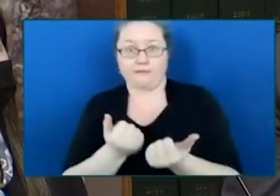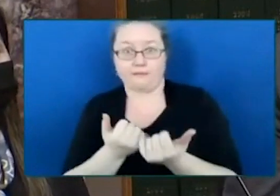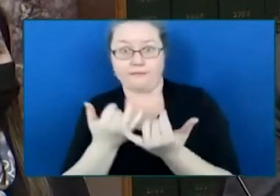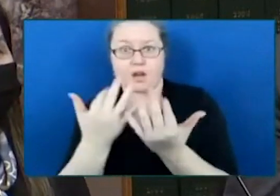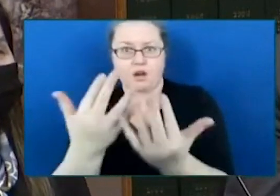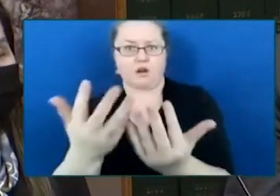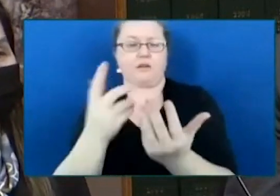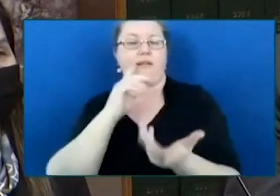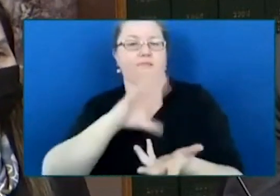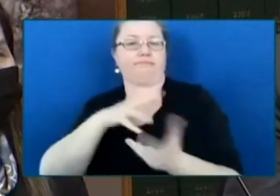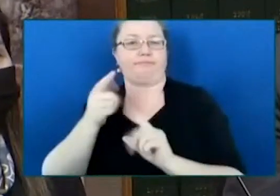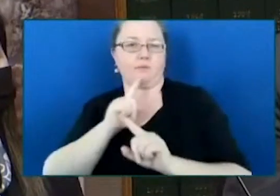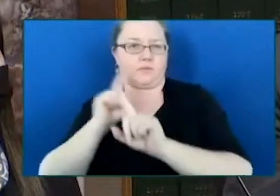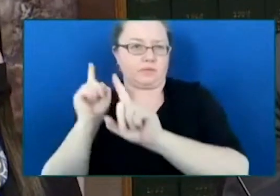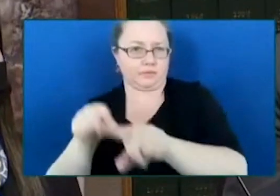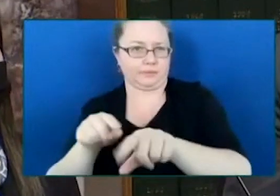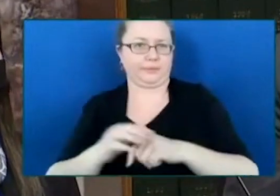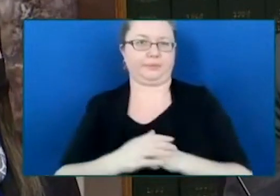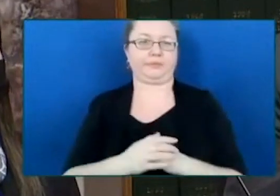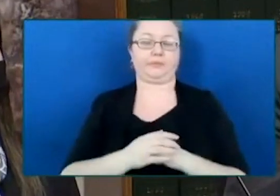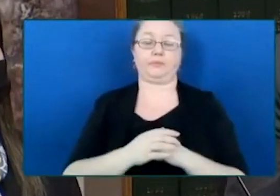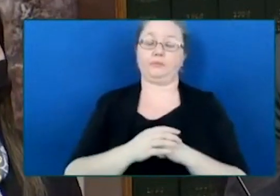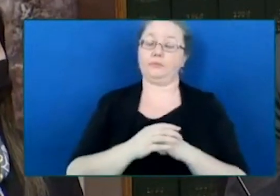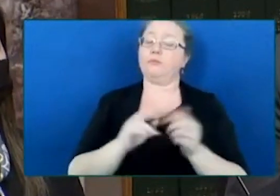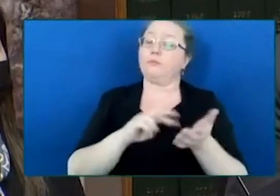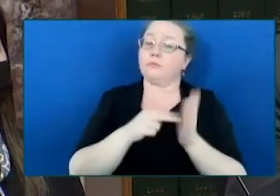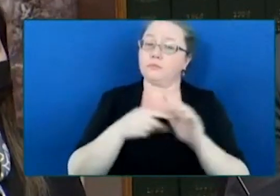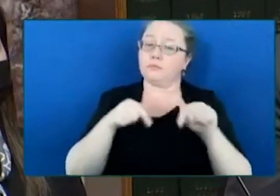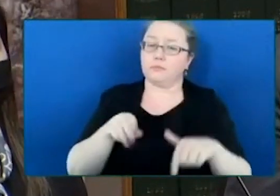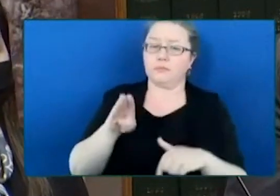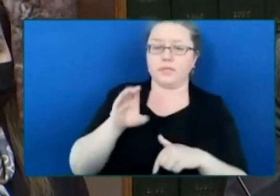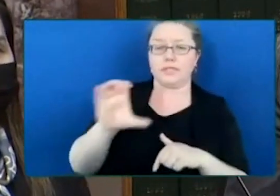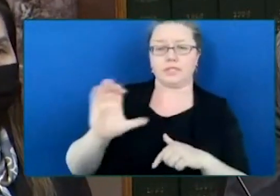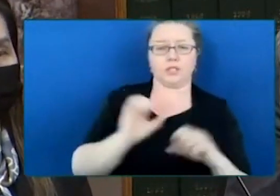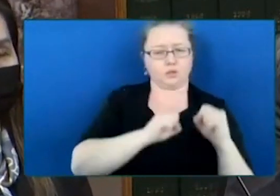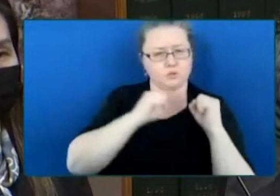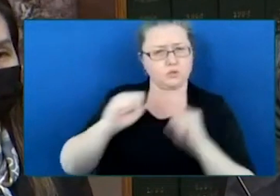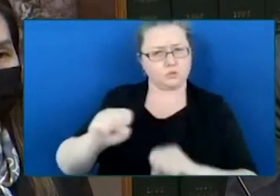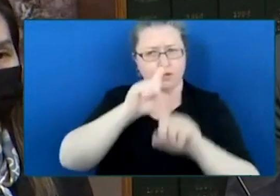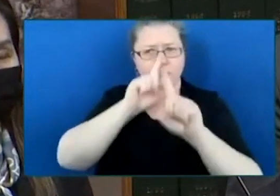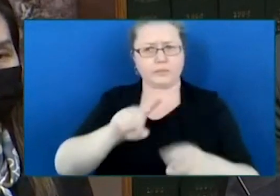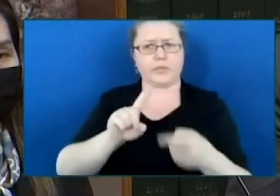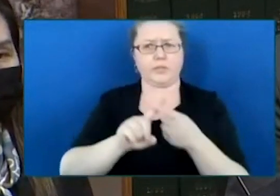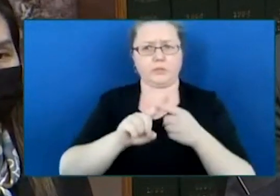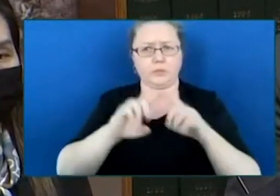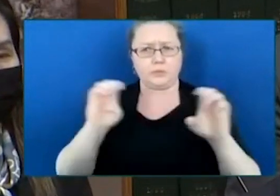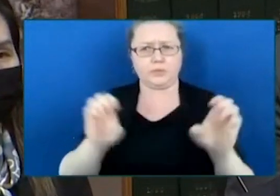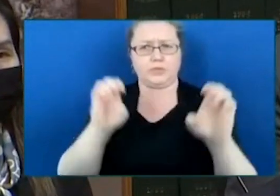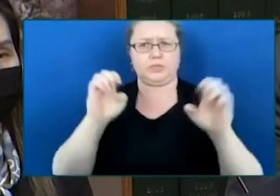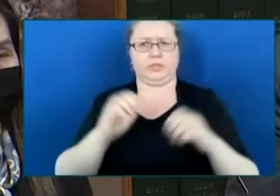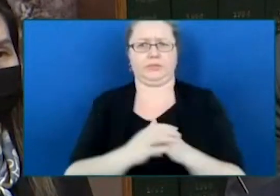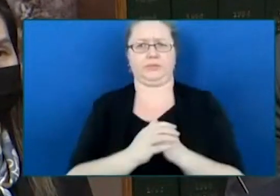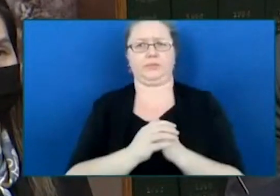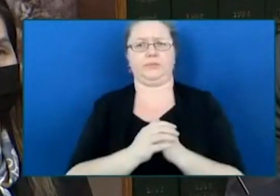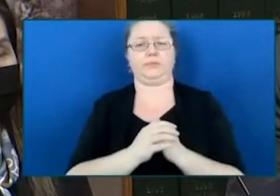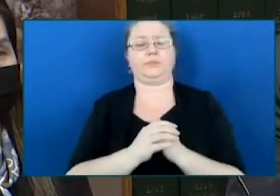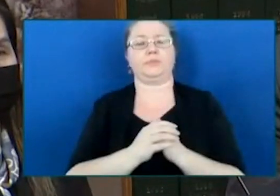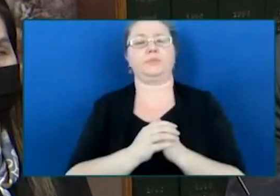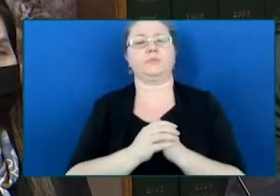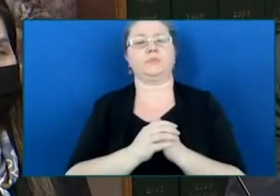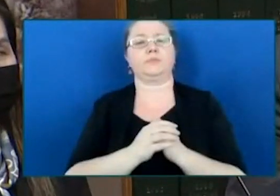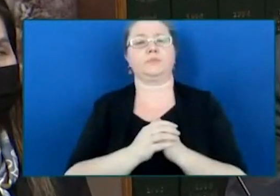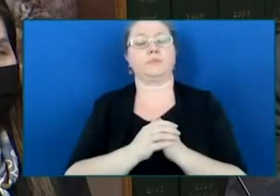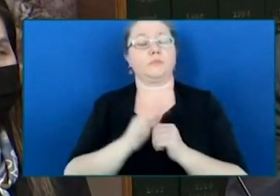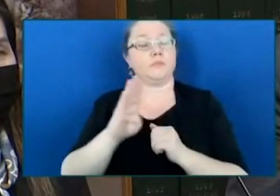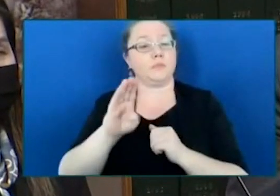For EMBC, this means a stronger provincial response to emergencies and more coordination with communities and First Nations. And for the BC Wildfire